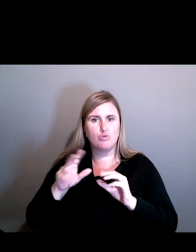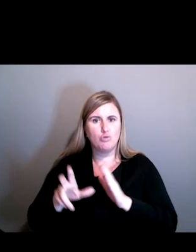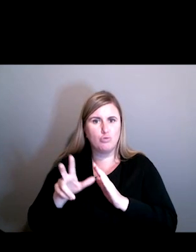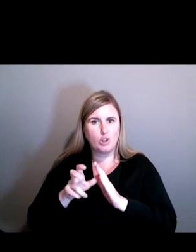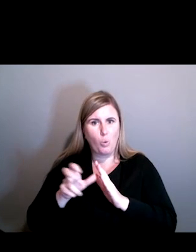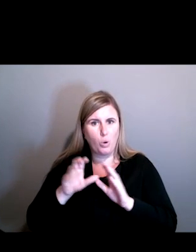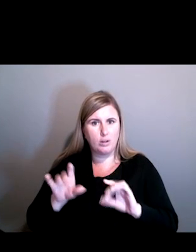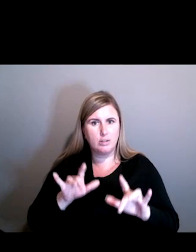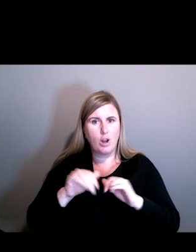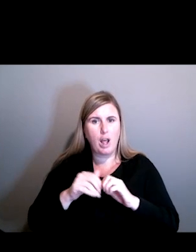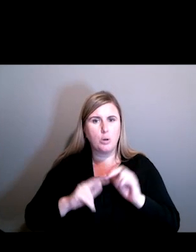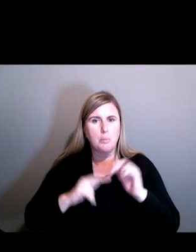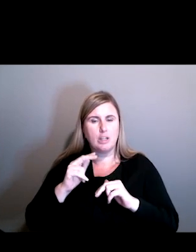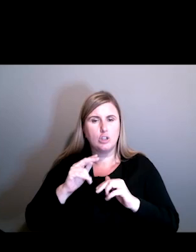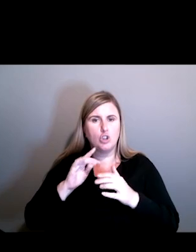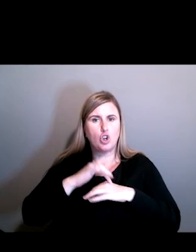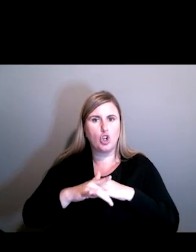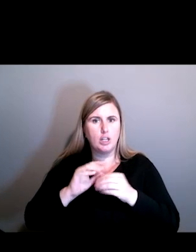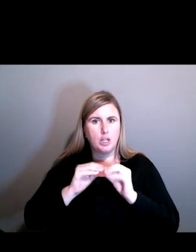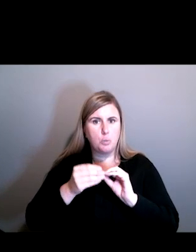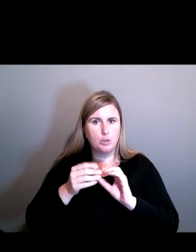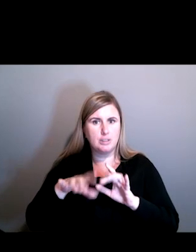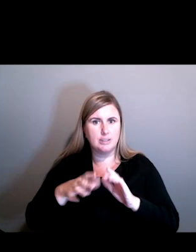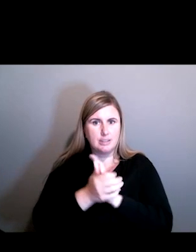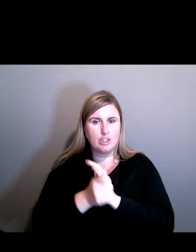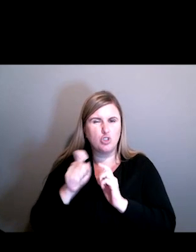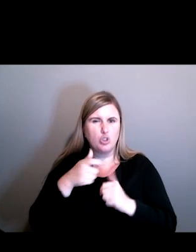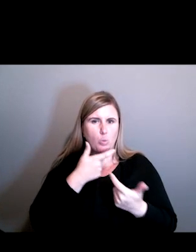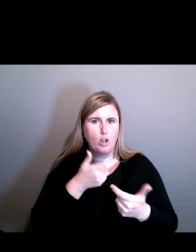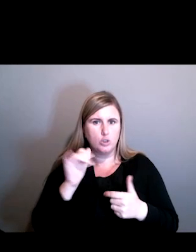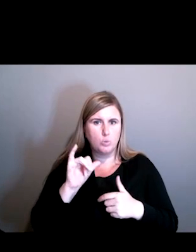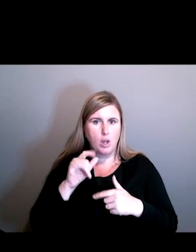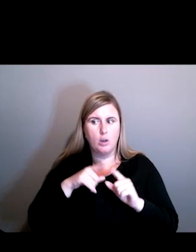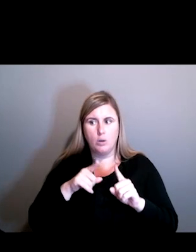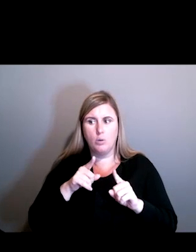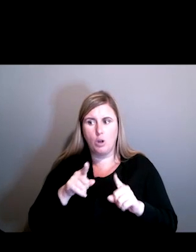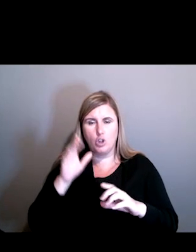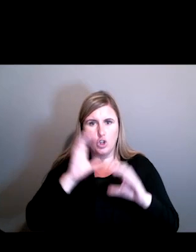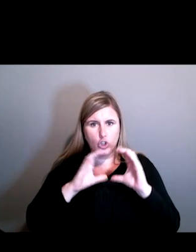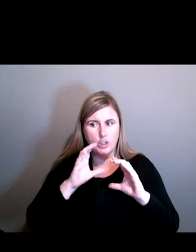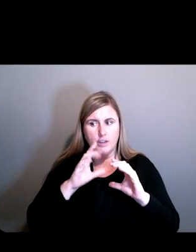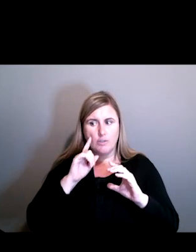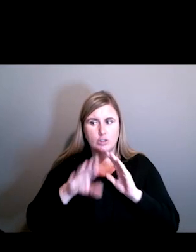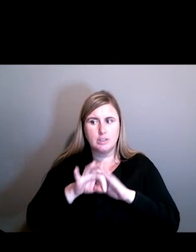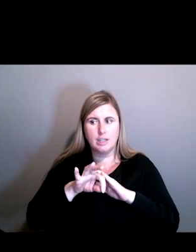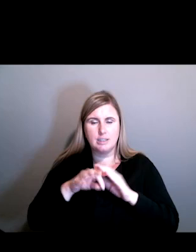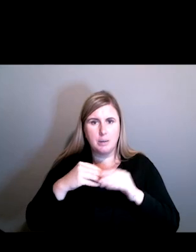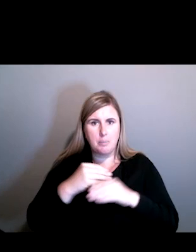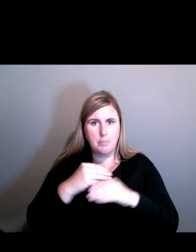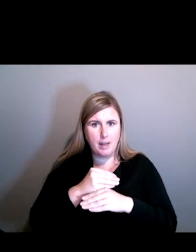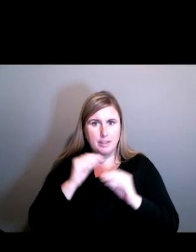previous recordings on how to build those early numeracy skills that you should watch as well when you're looking